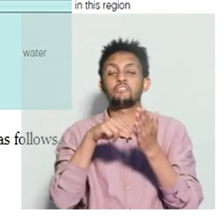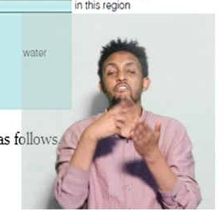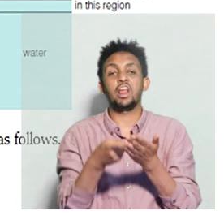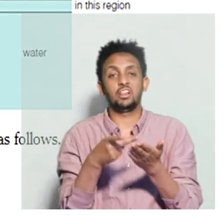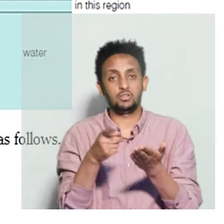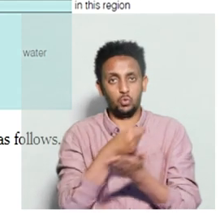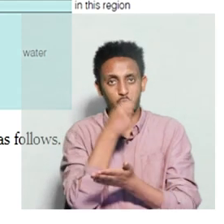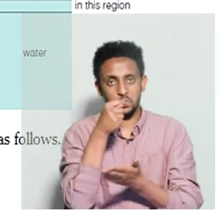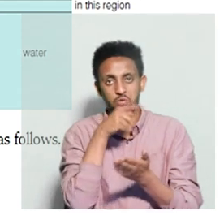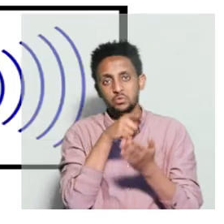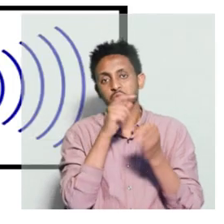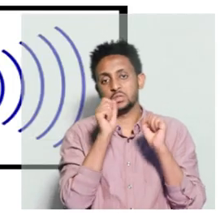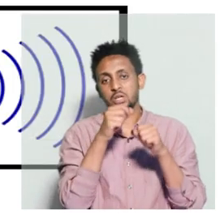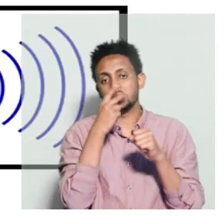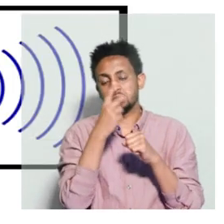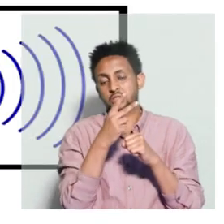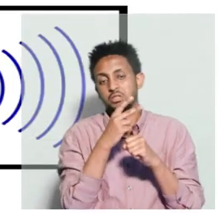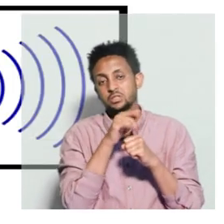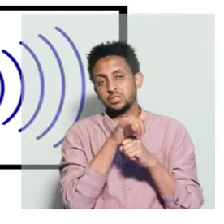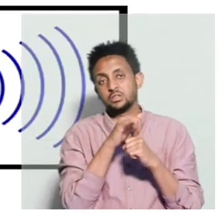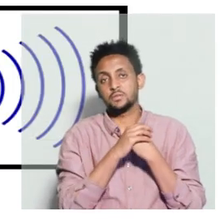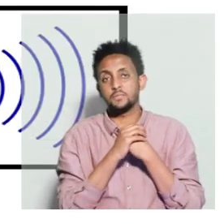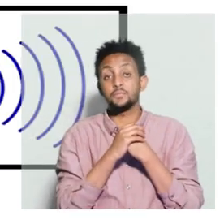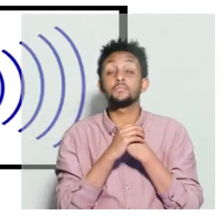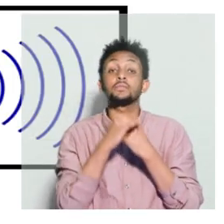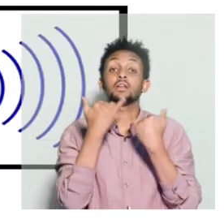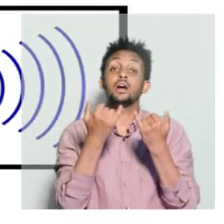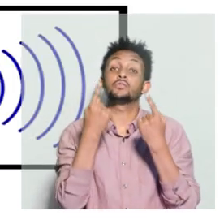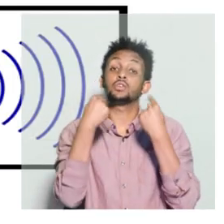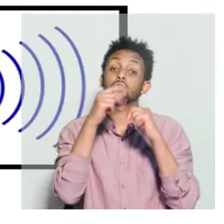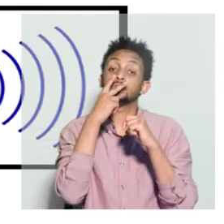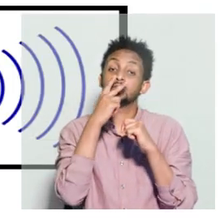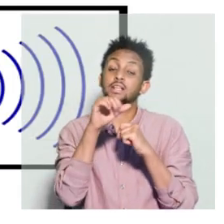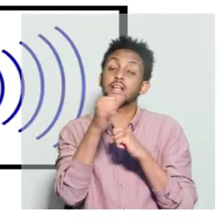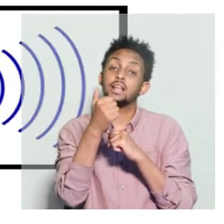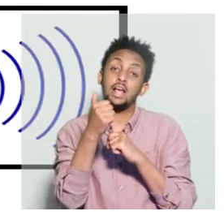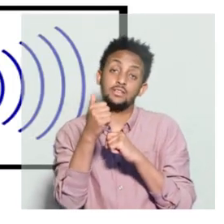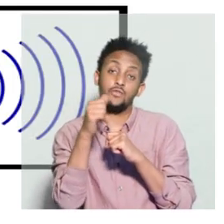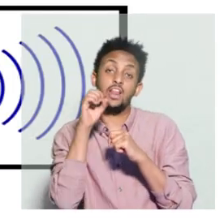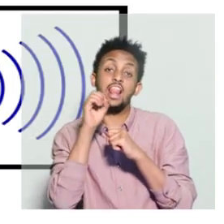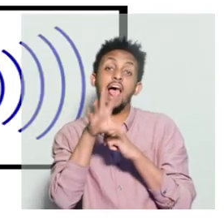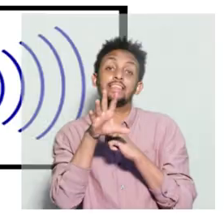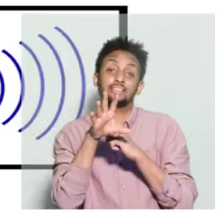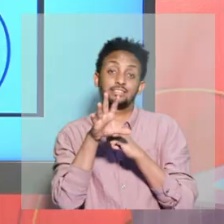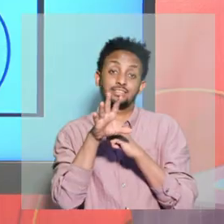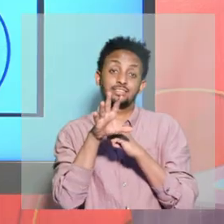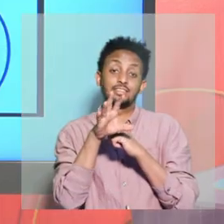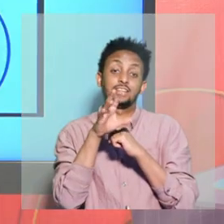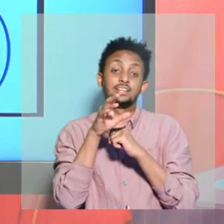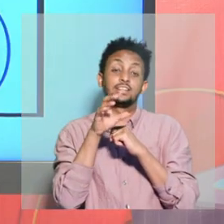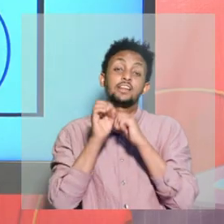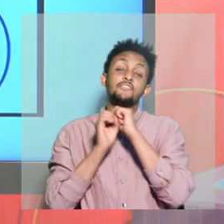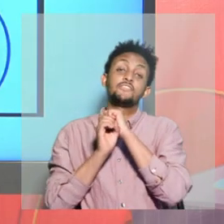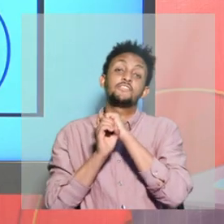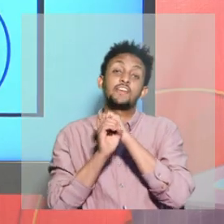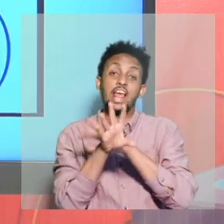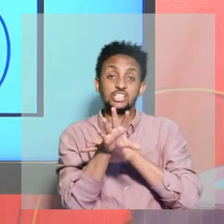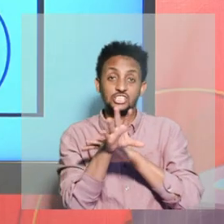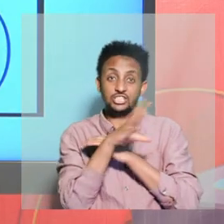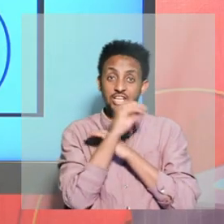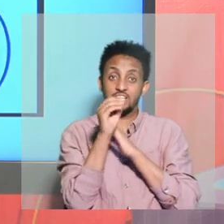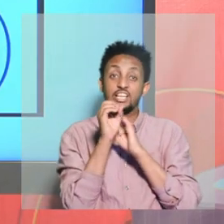theory, so that you can see this. And now let's try to see the other properties of light. So far we have tried to see reflection